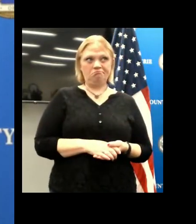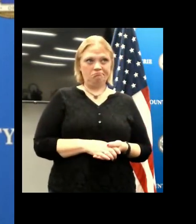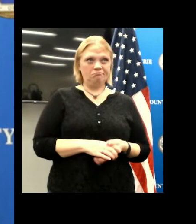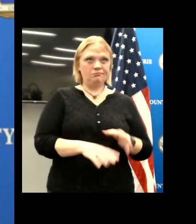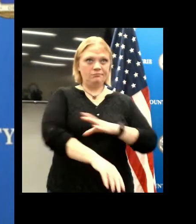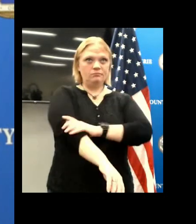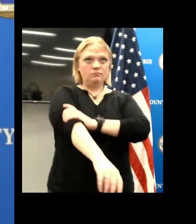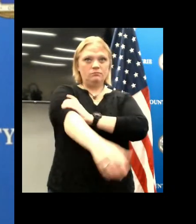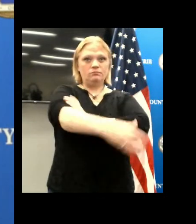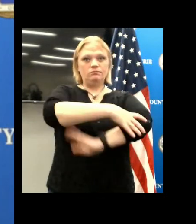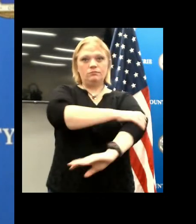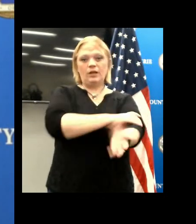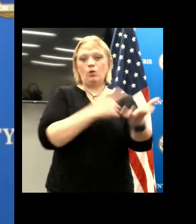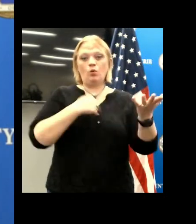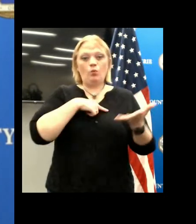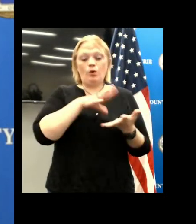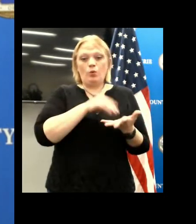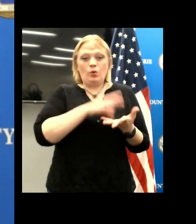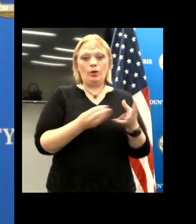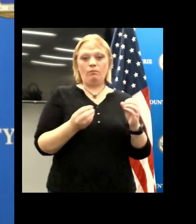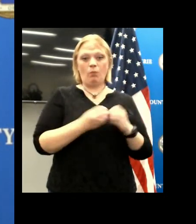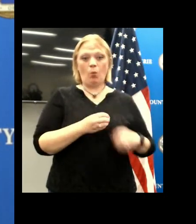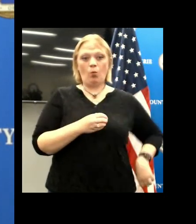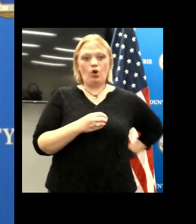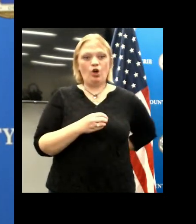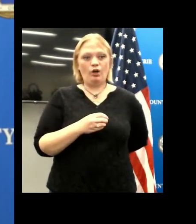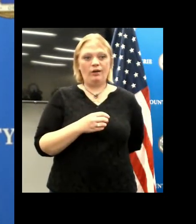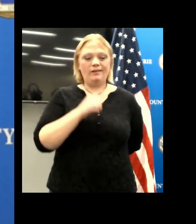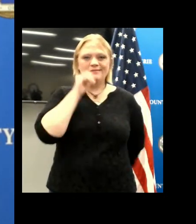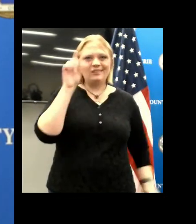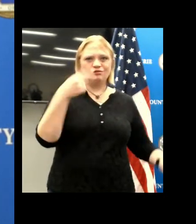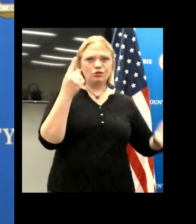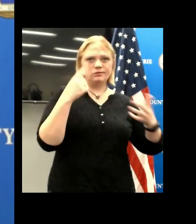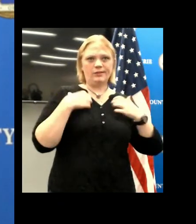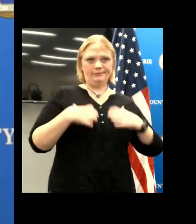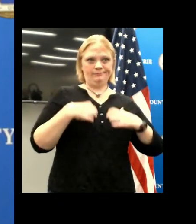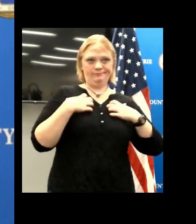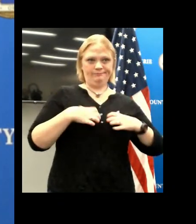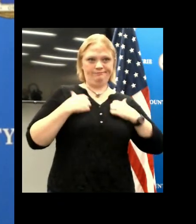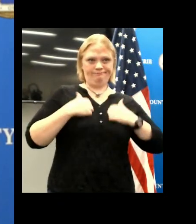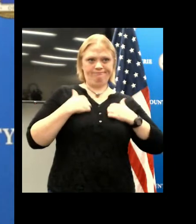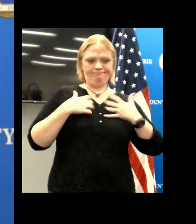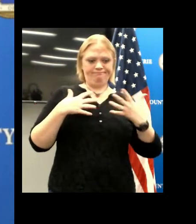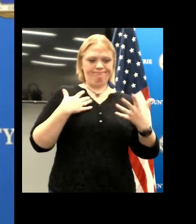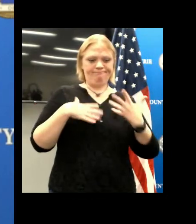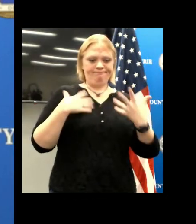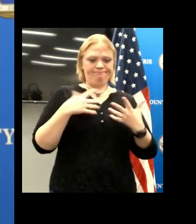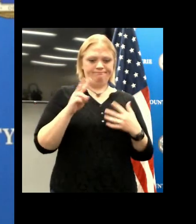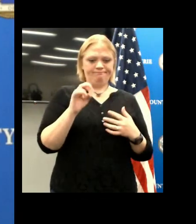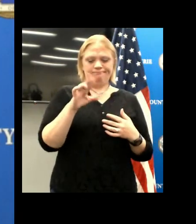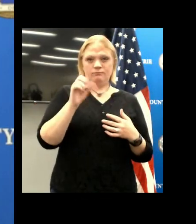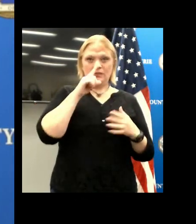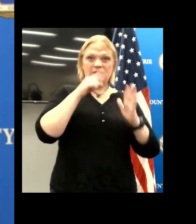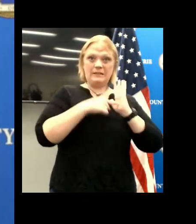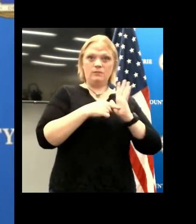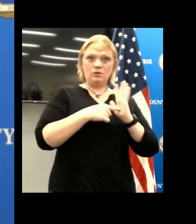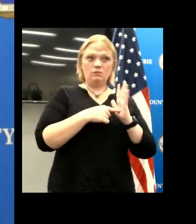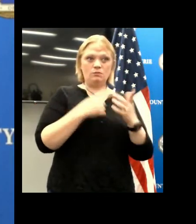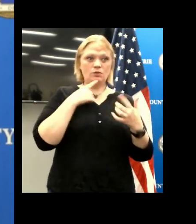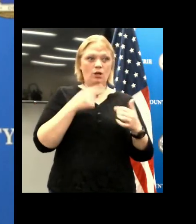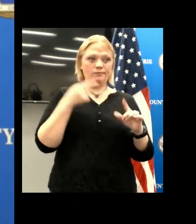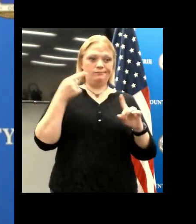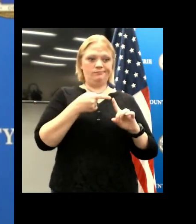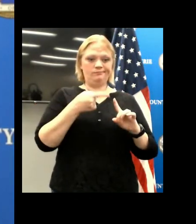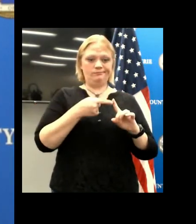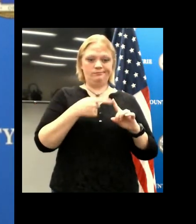we're learning more and more. This is not just a respiratory virus. Although the symptoms of COVID-19 are predominantly respiratory and